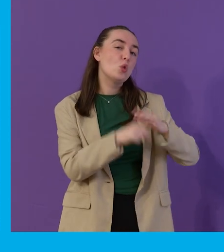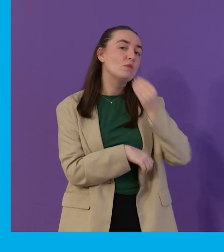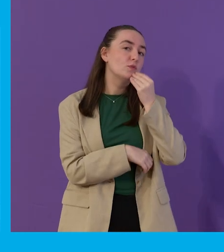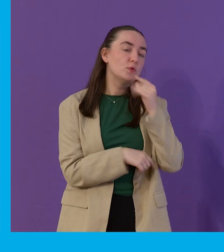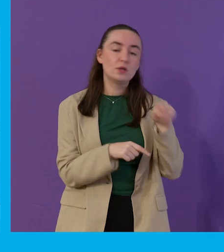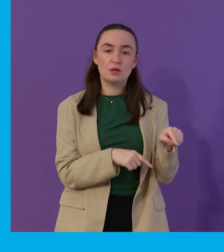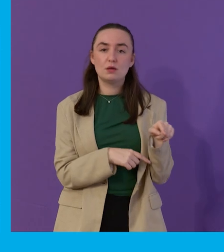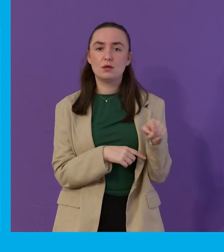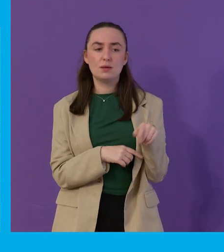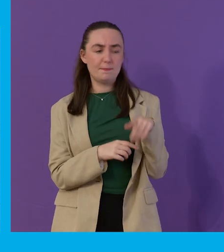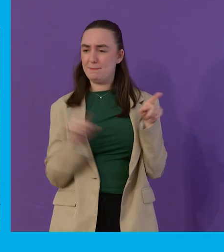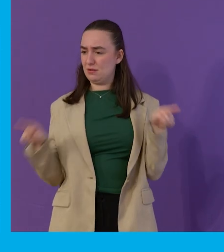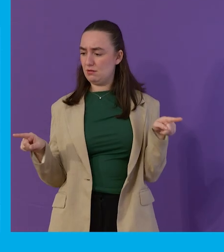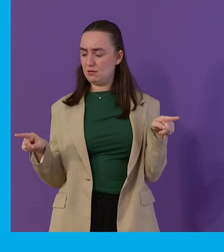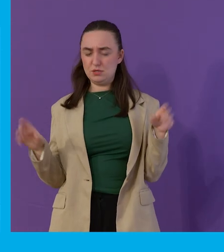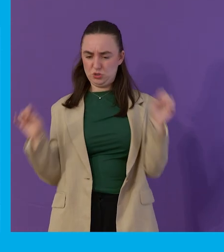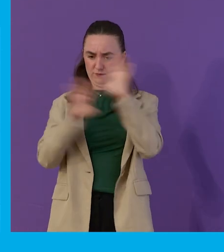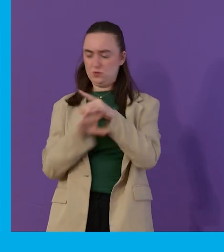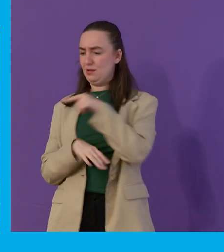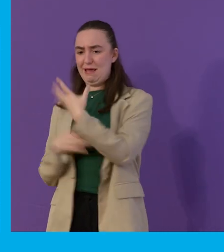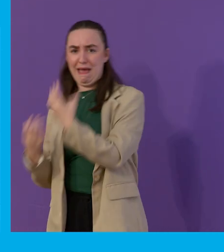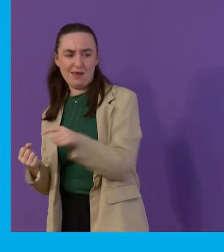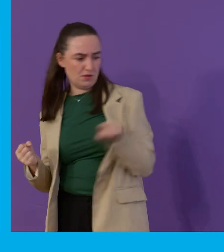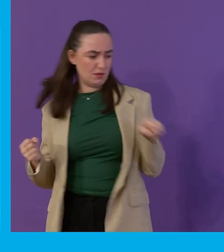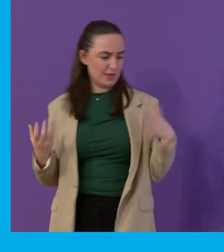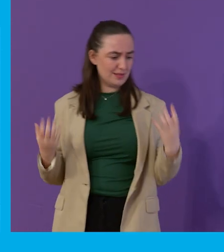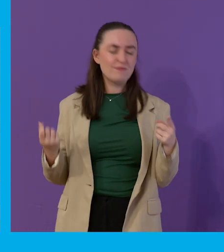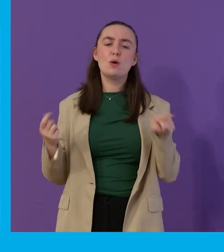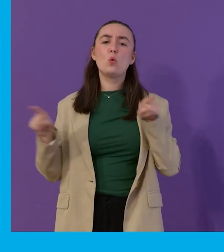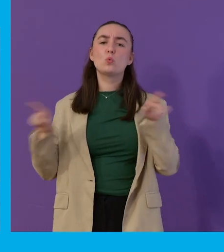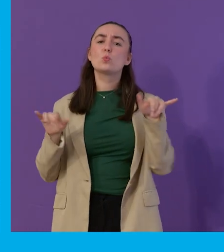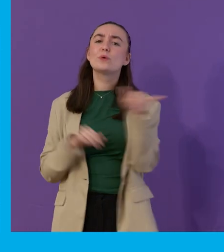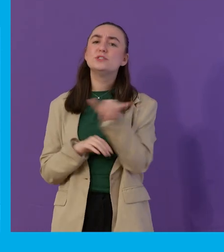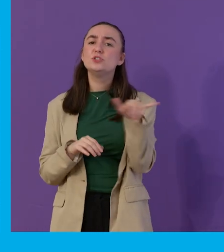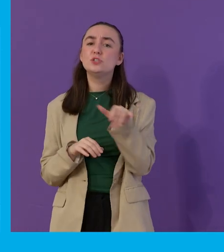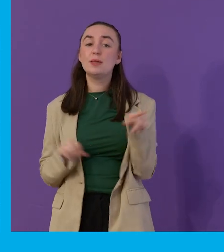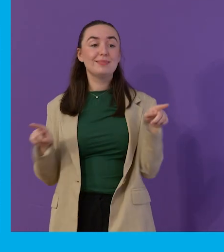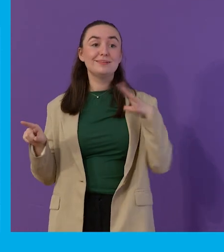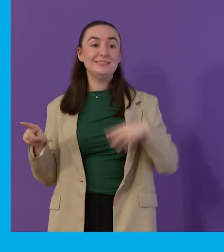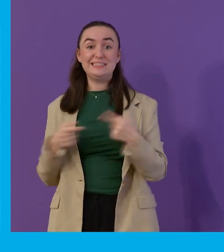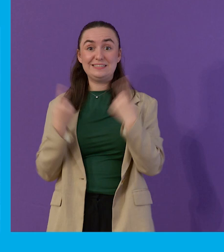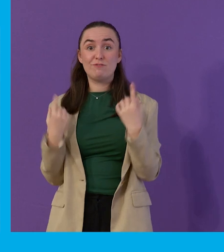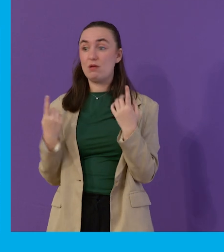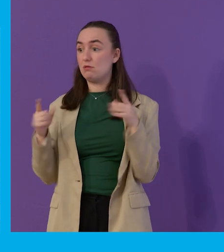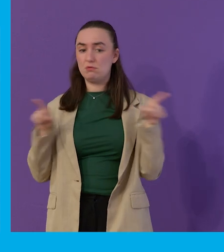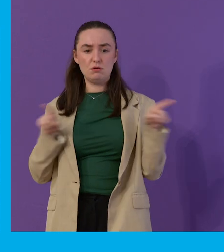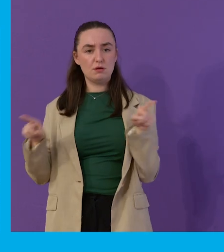confusing. People are really confused. It's like, oh, there's this food plan and there's this food plan, but they require different things. So there's